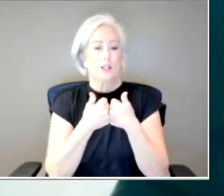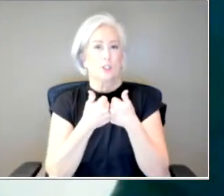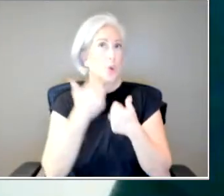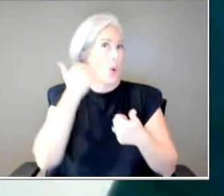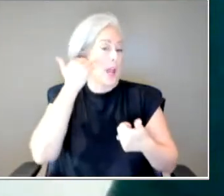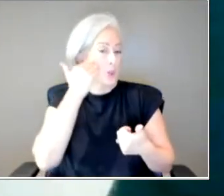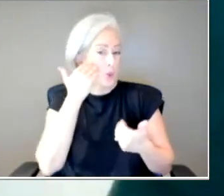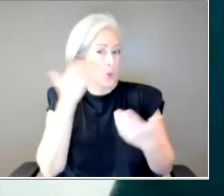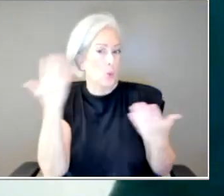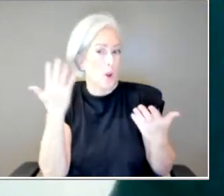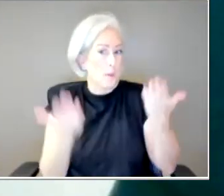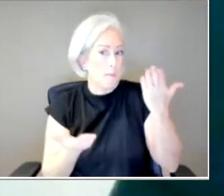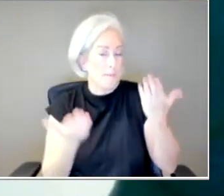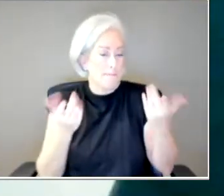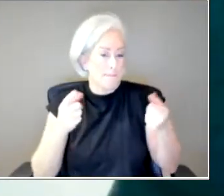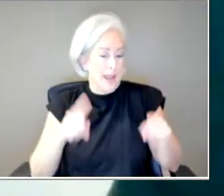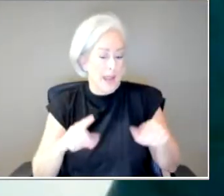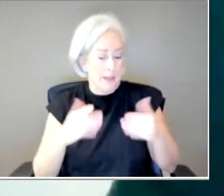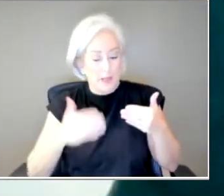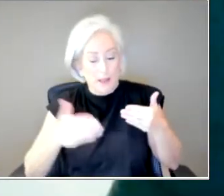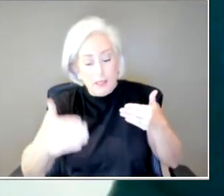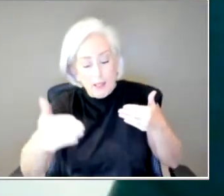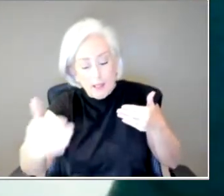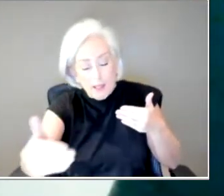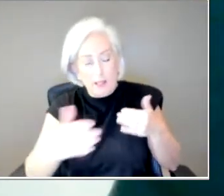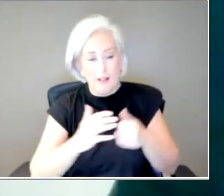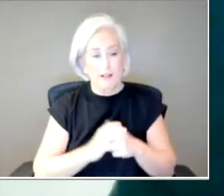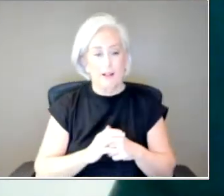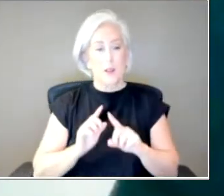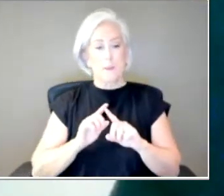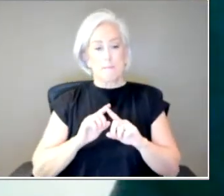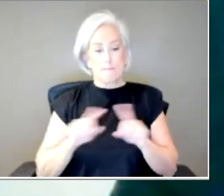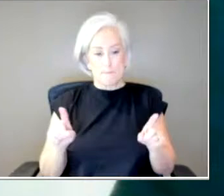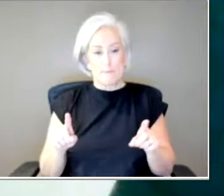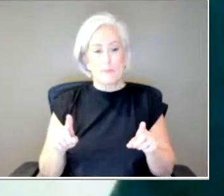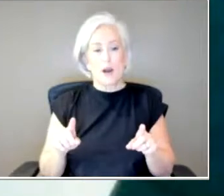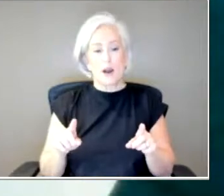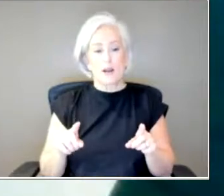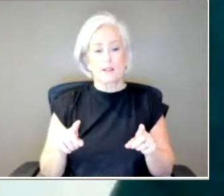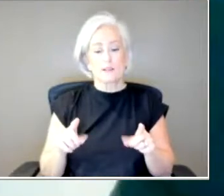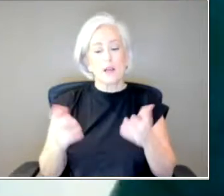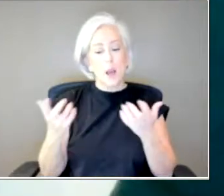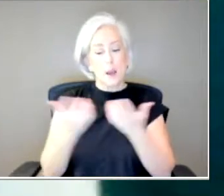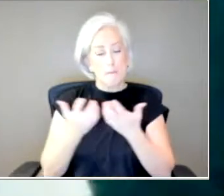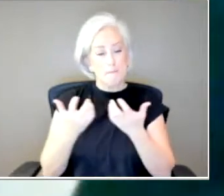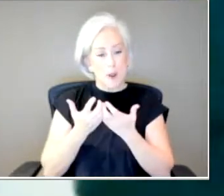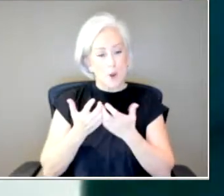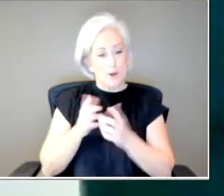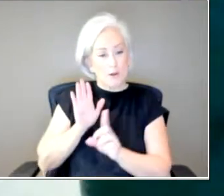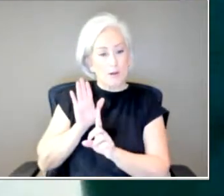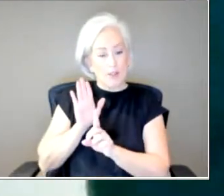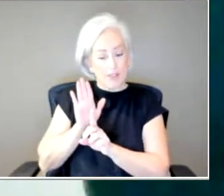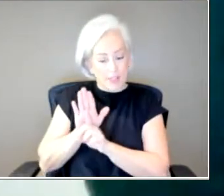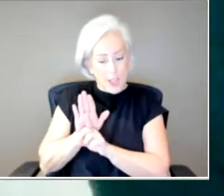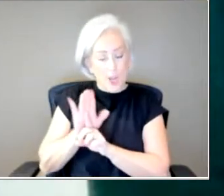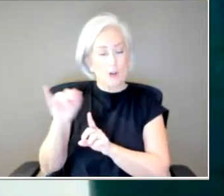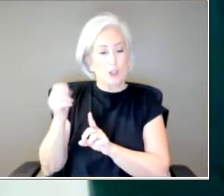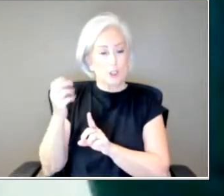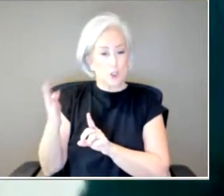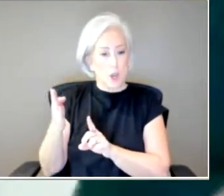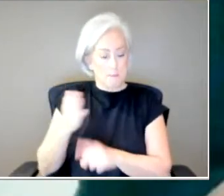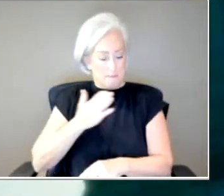speak. But the partner's job is that, or I feel the partner's job